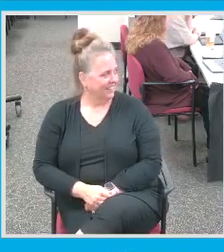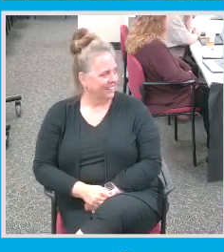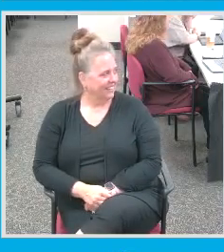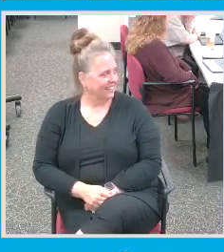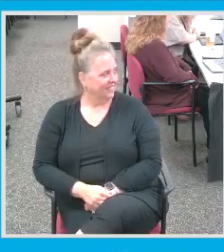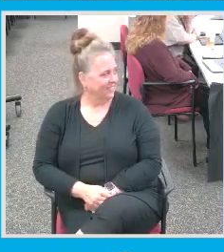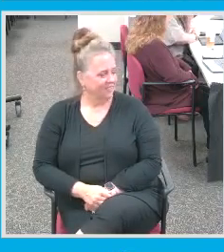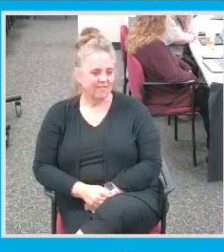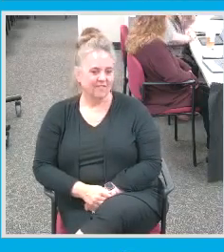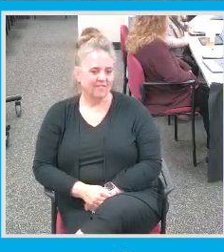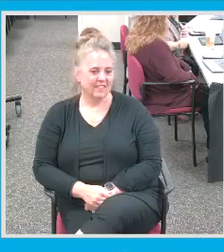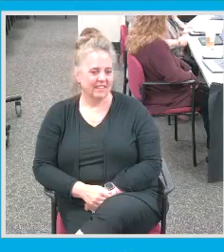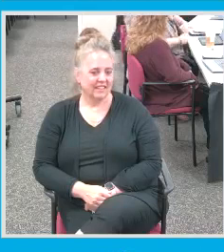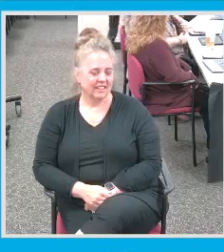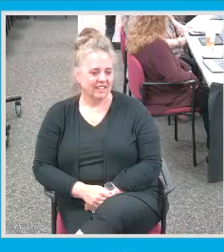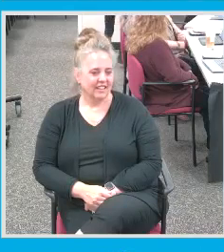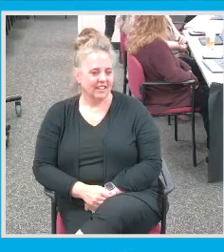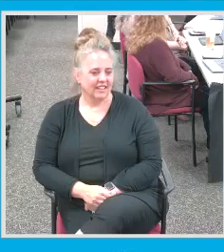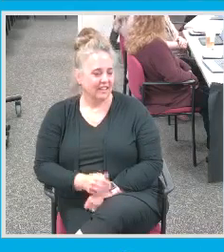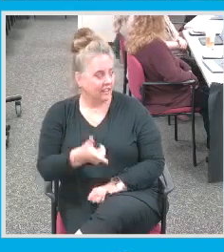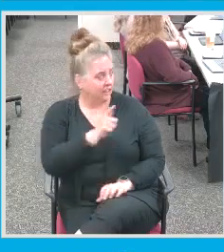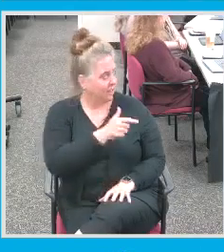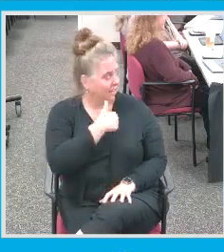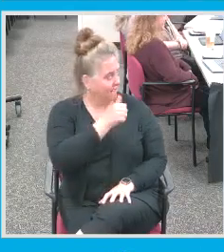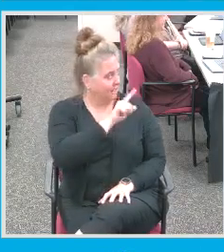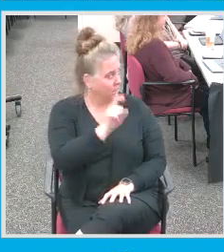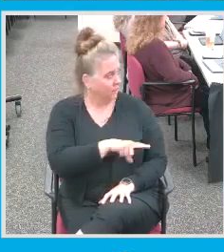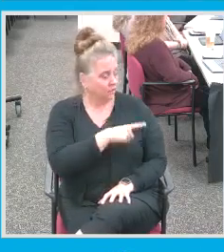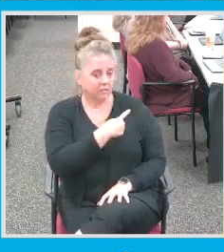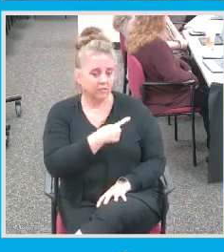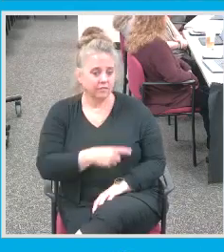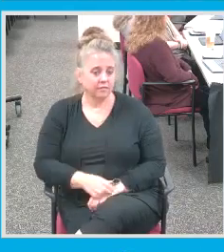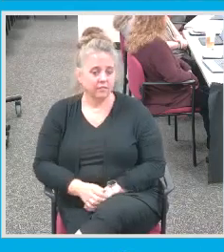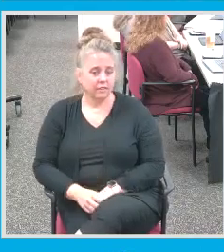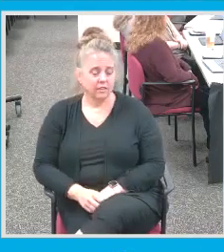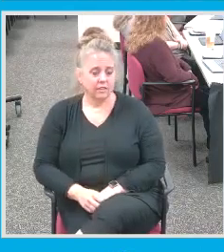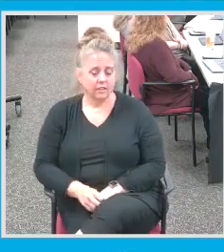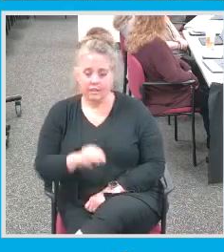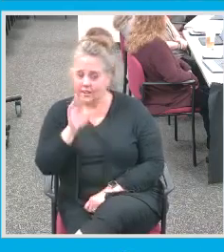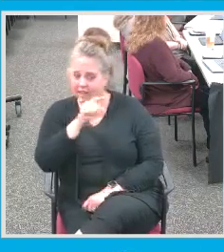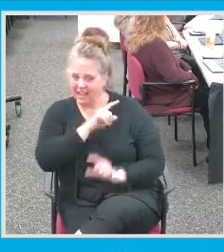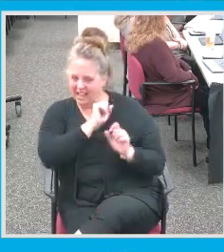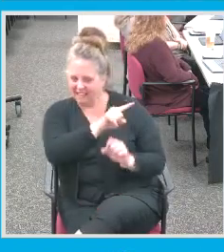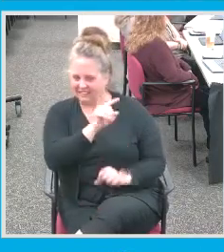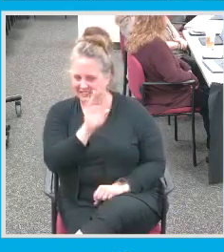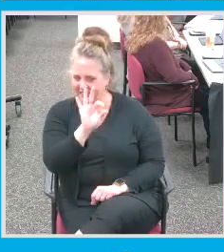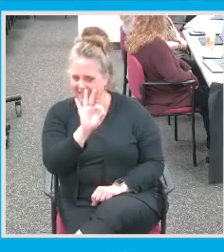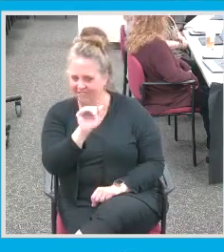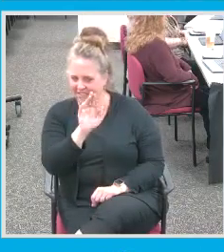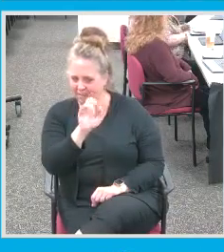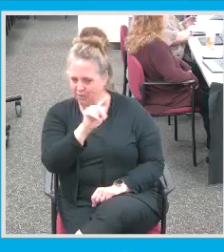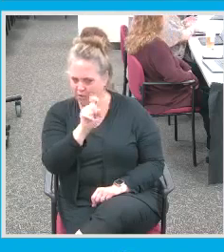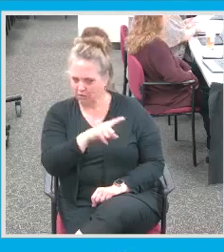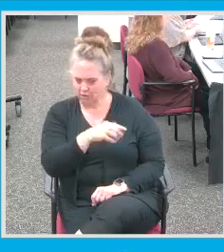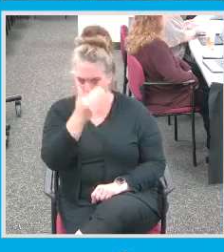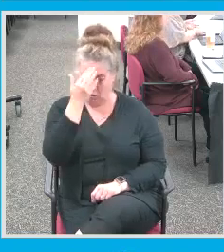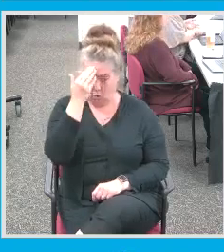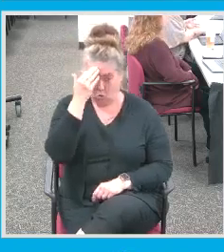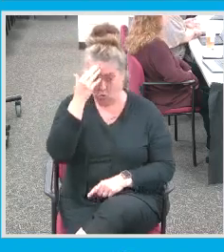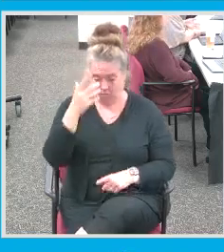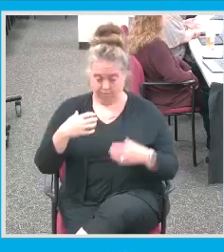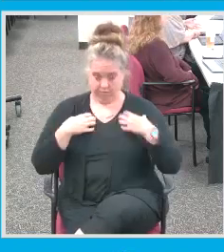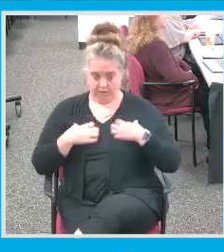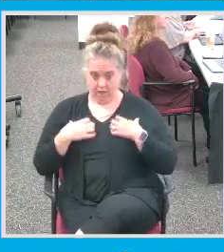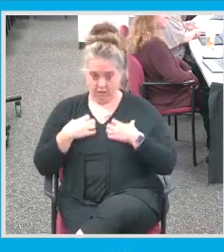And I also have a question for Fabian. Fabian, what was the difference in those two sets of lungs, the ones that didn't smoke and the